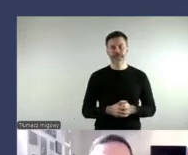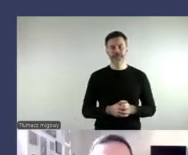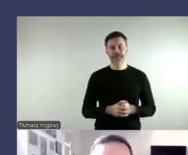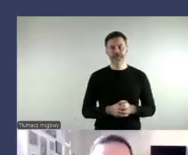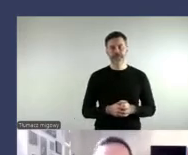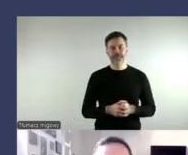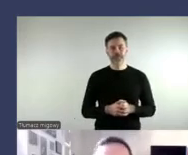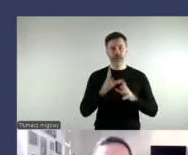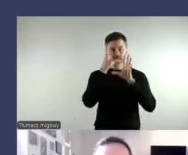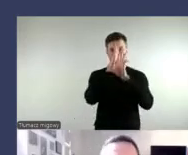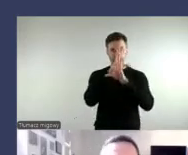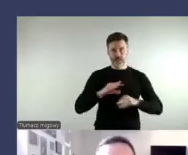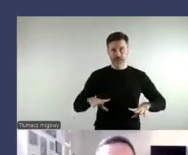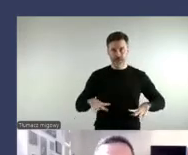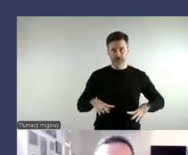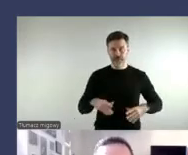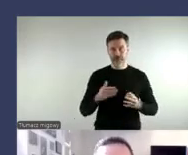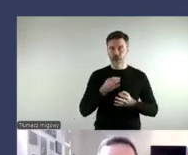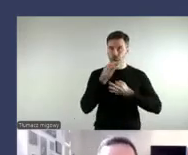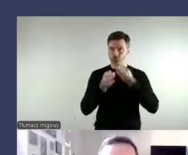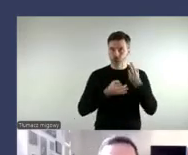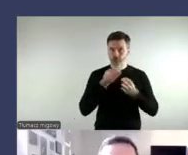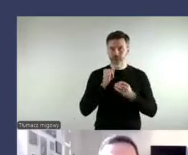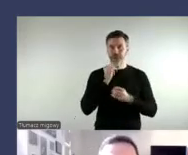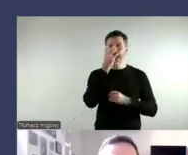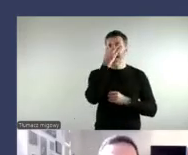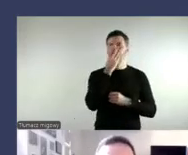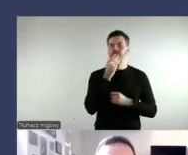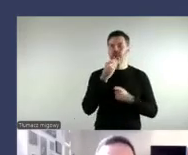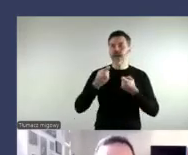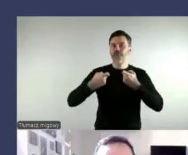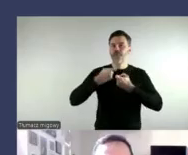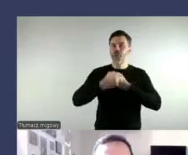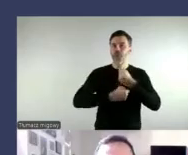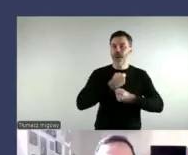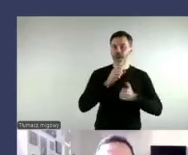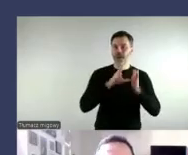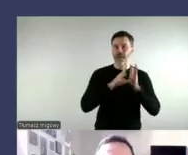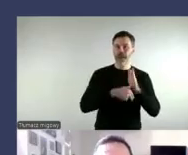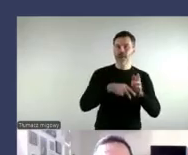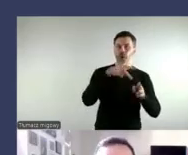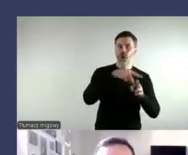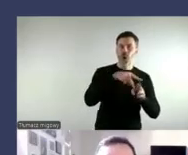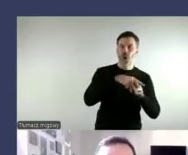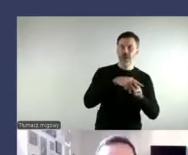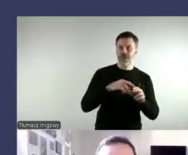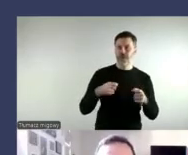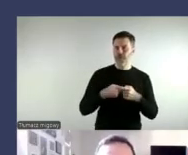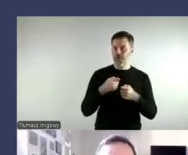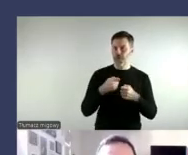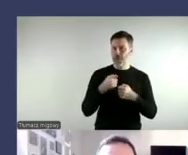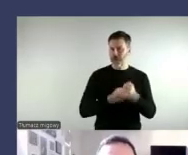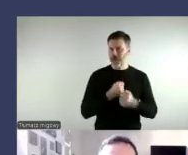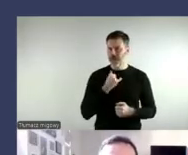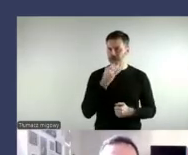Szanowni Państwo, chciałbym Państwu opowiedzieć. So, ladies and gentlemen, let me say a little about the collaboration within the Konin area.